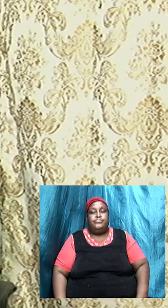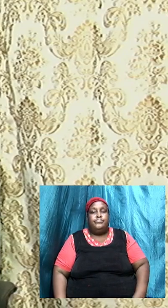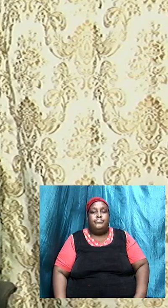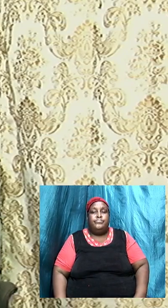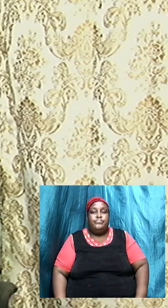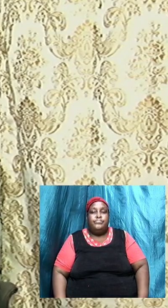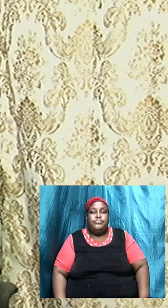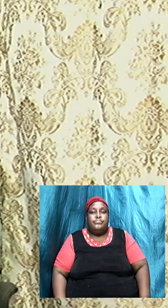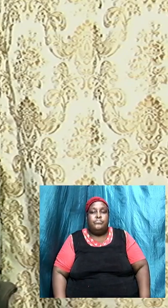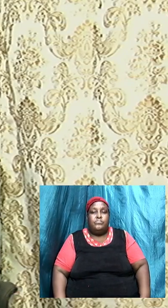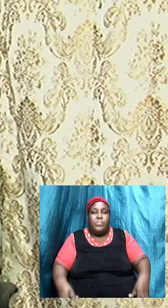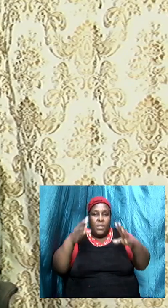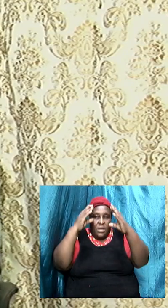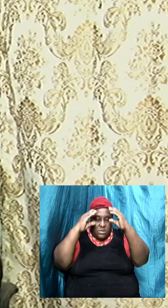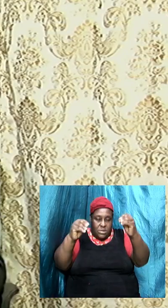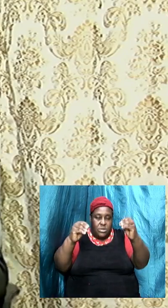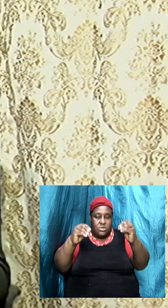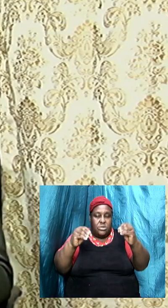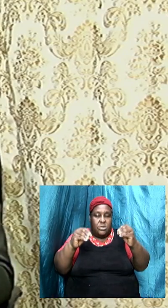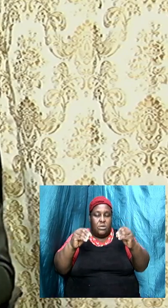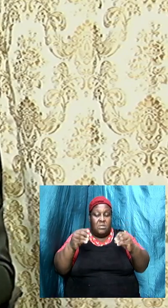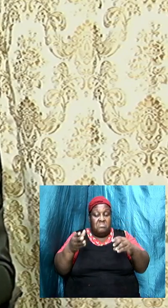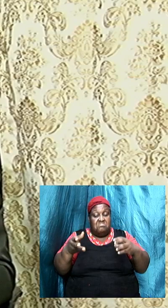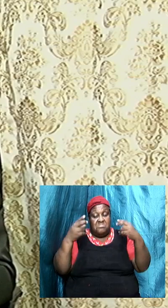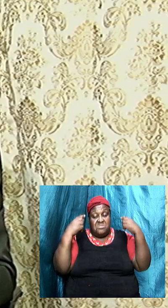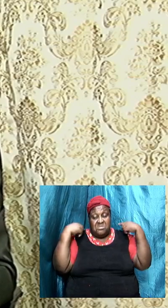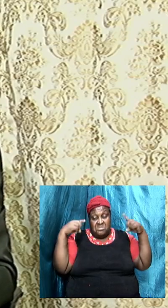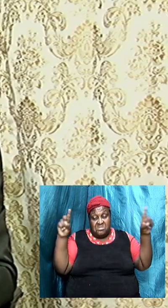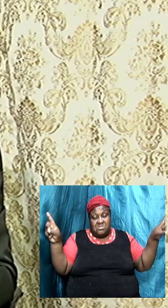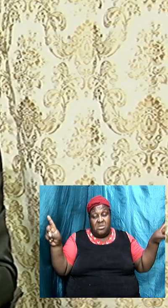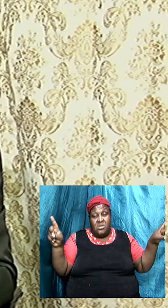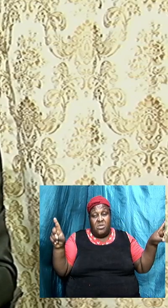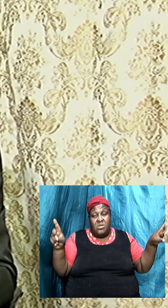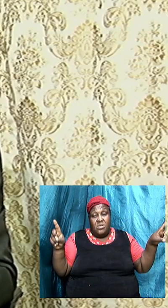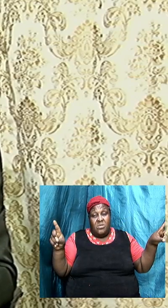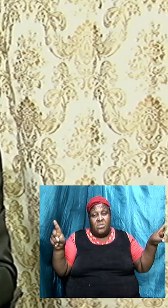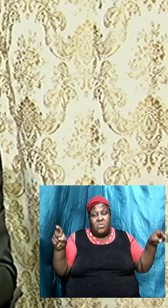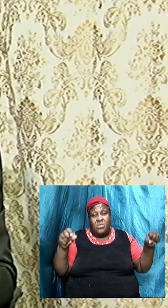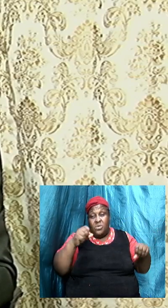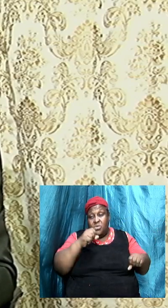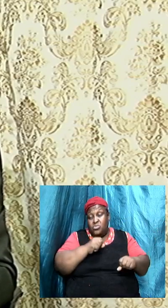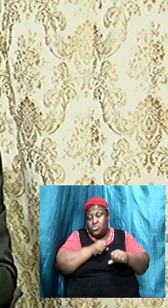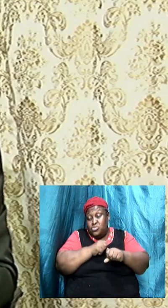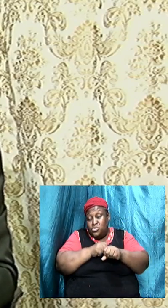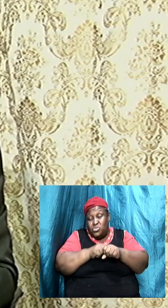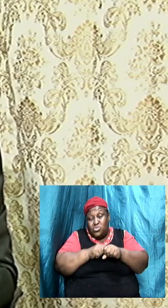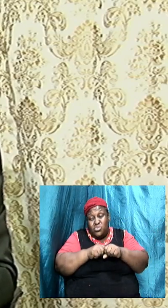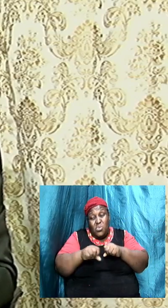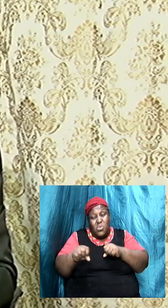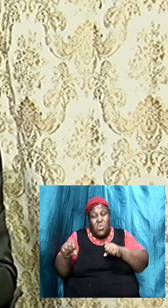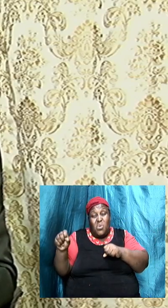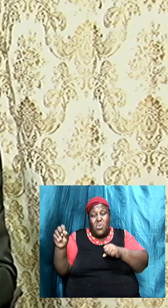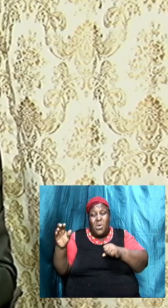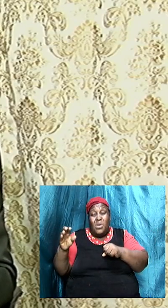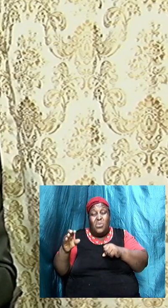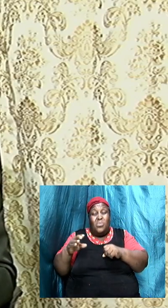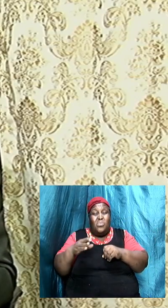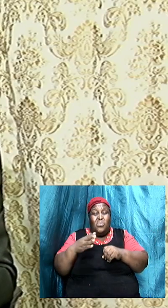Like I said, the teaching of these demons are so luring, are so